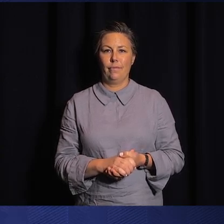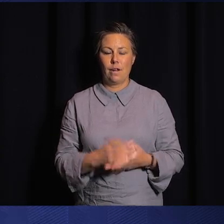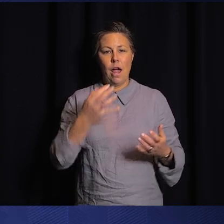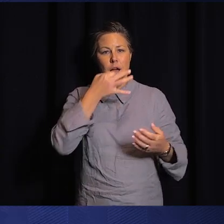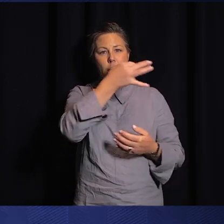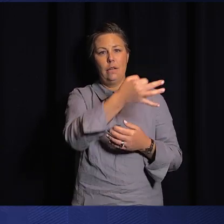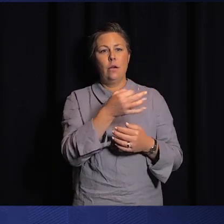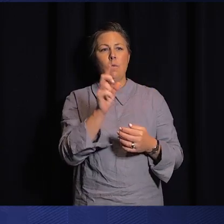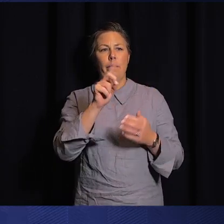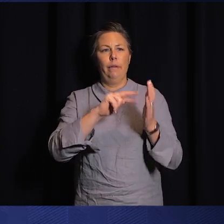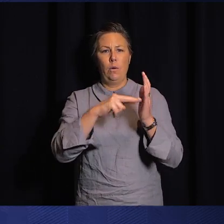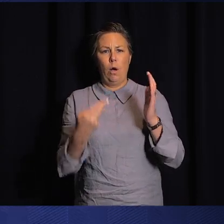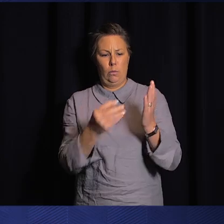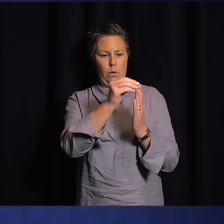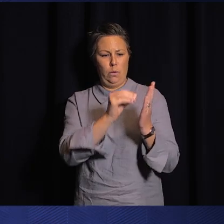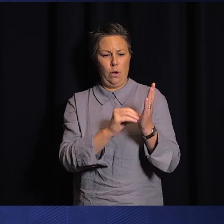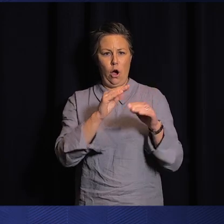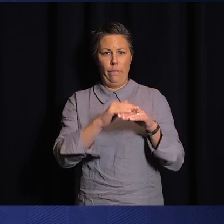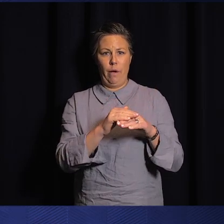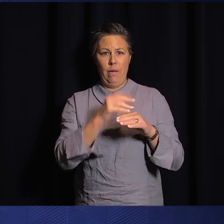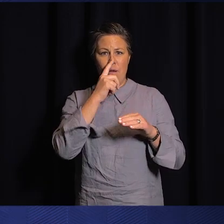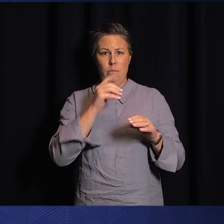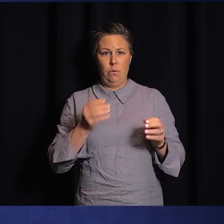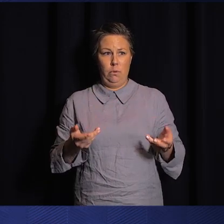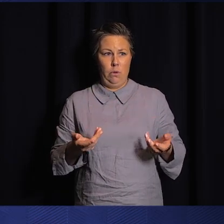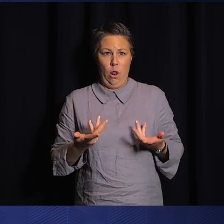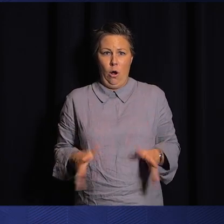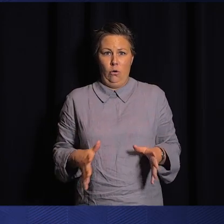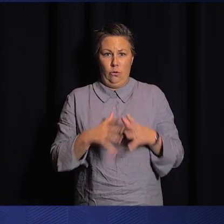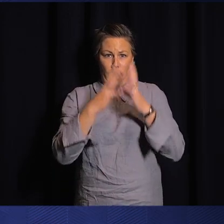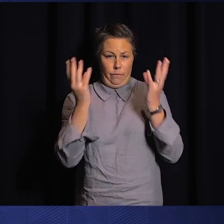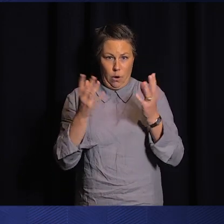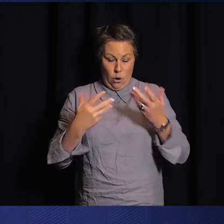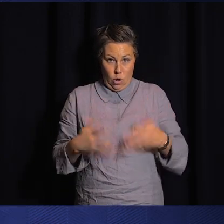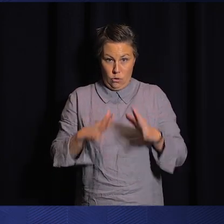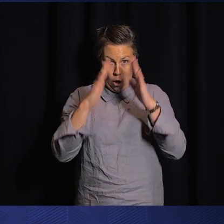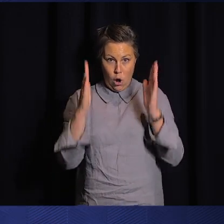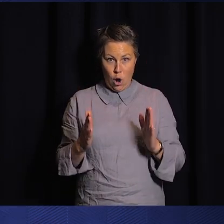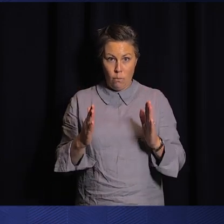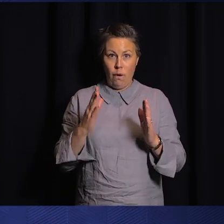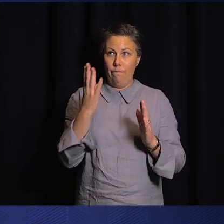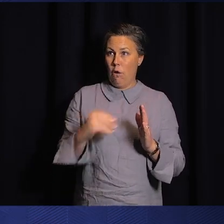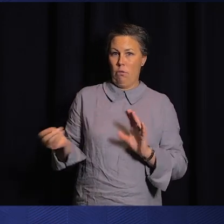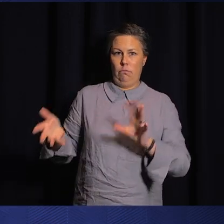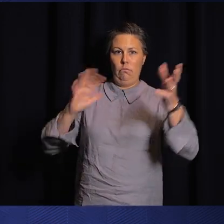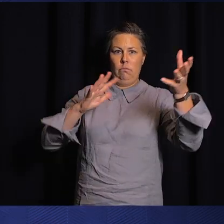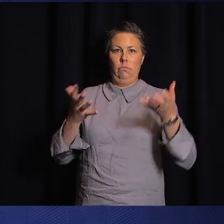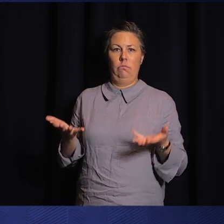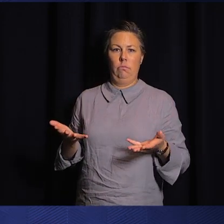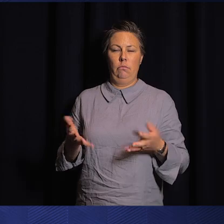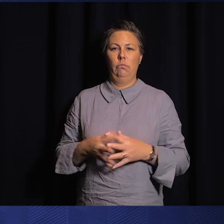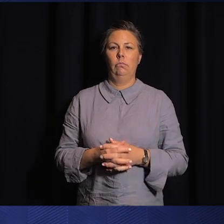on climate-related internal displacement and tell us a bit about what led the country to adopt such a